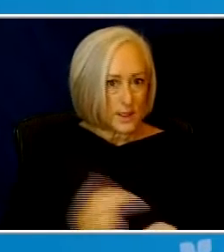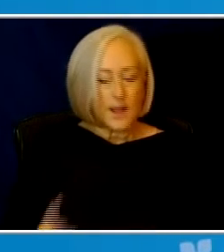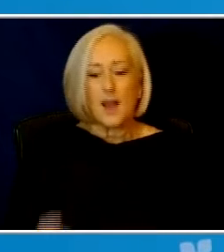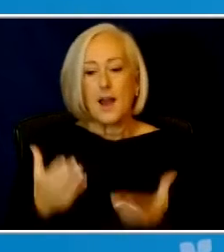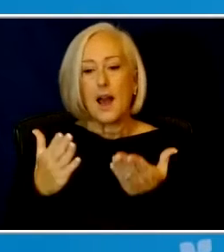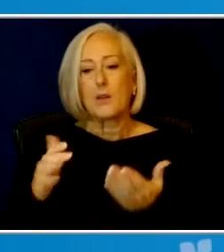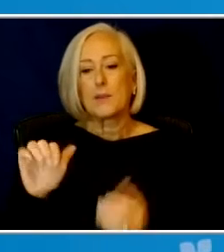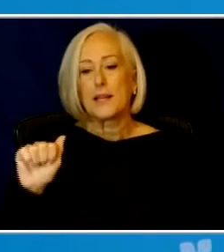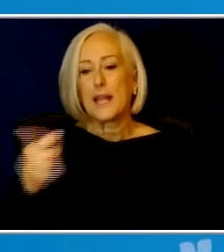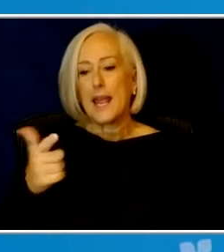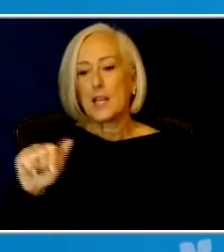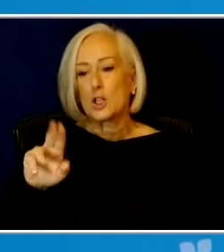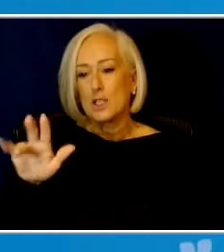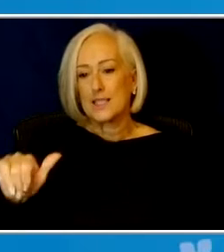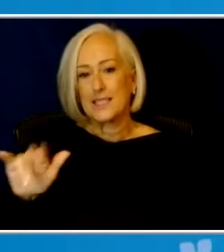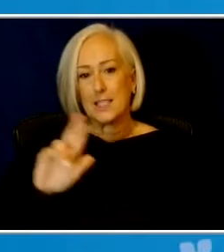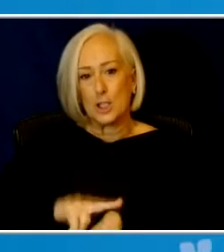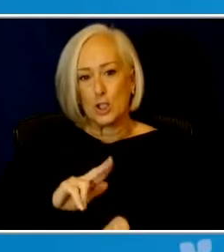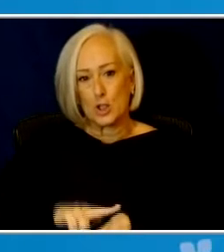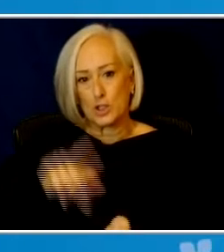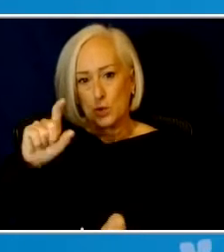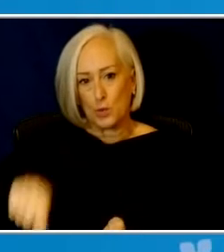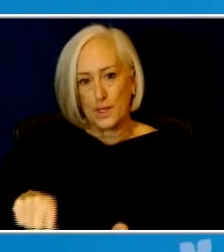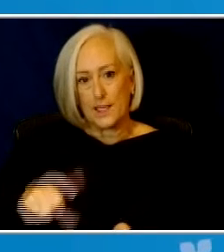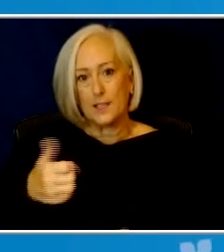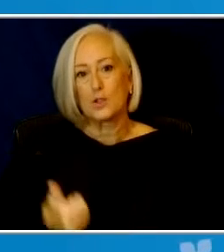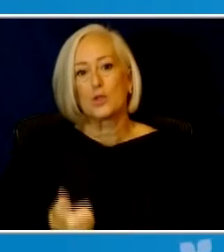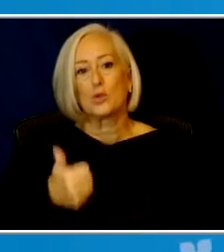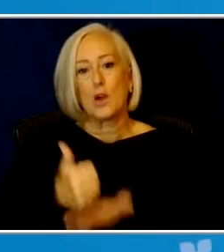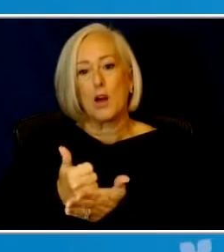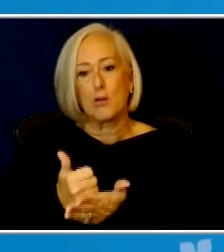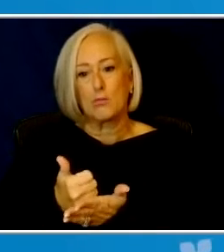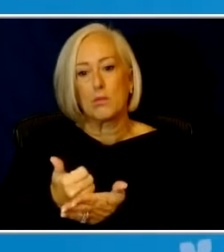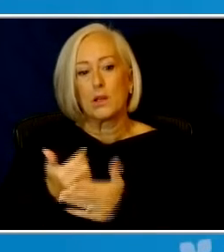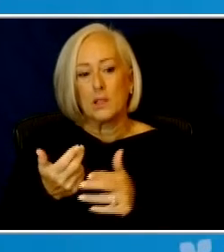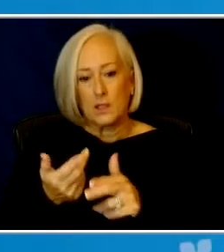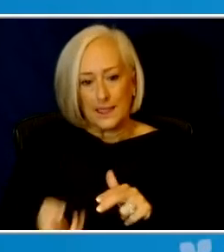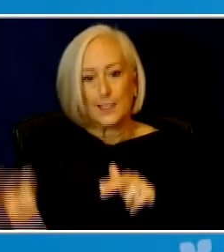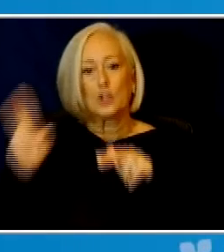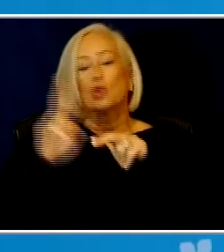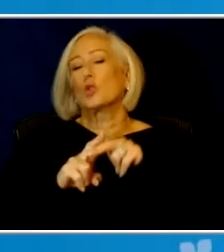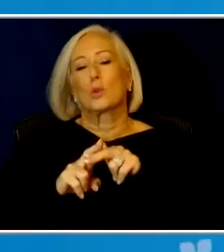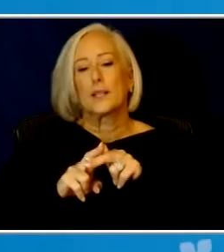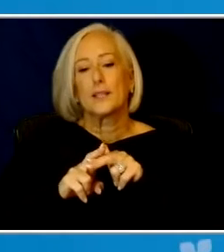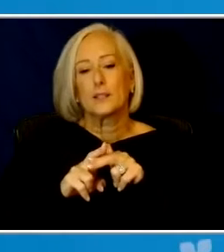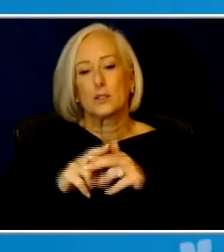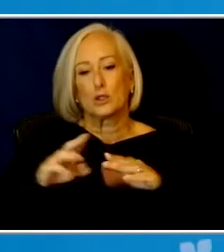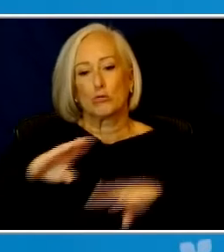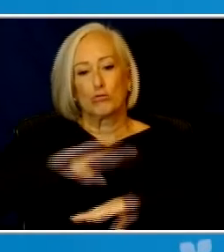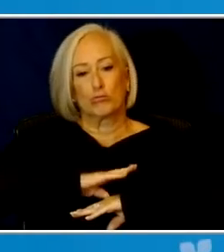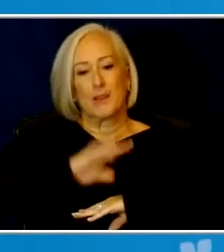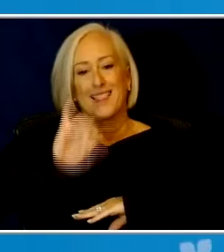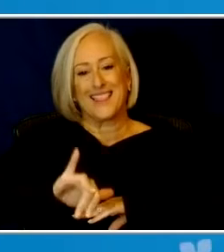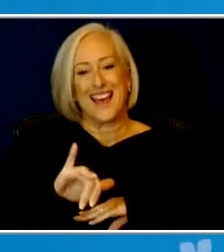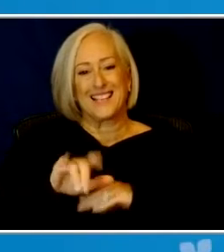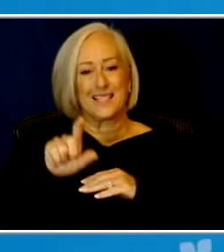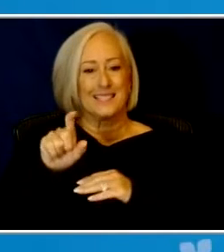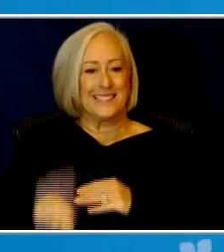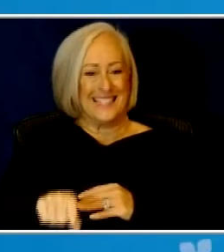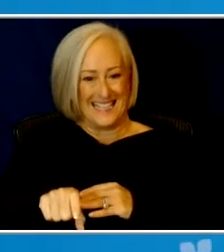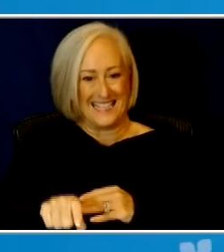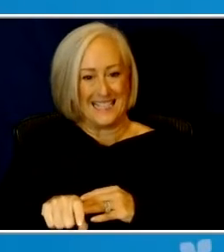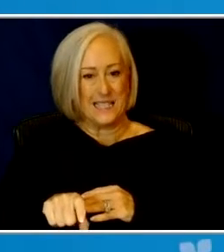help staff up so that we're able to meet those demands, and trying to have a crystal ball to anticipate what the needs are going to be in the